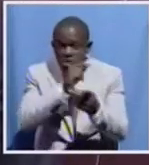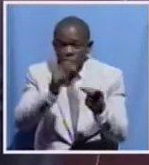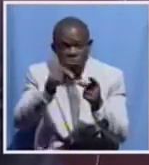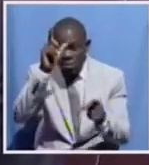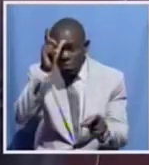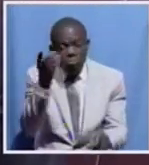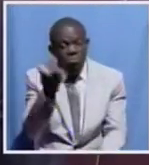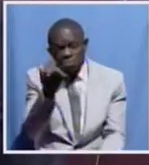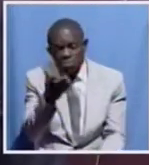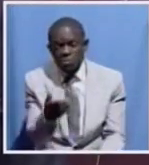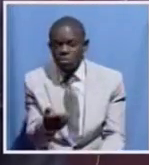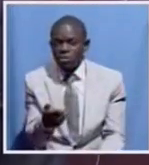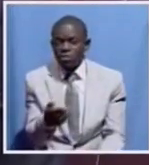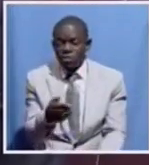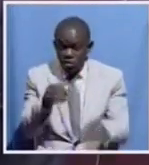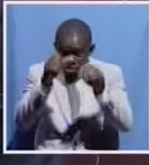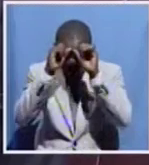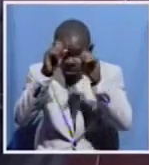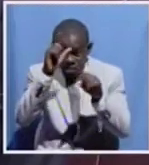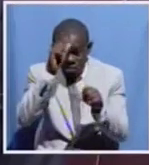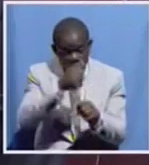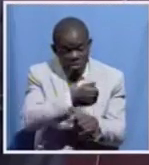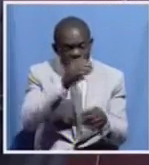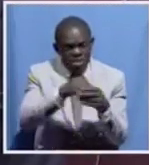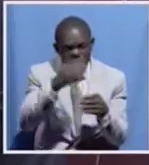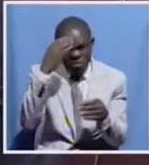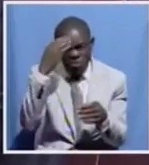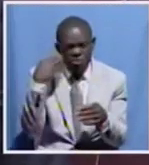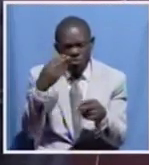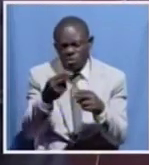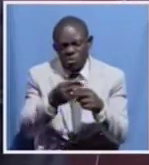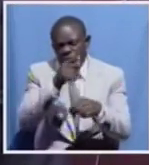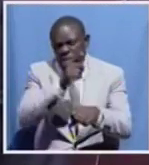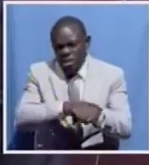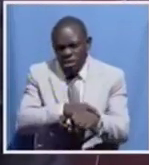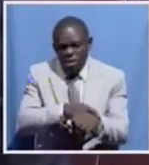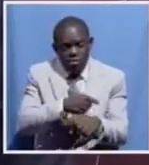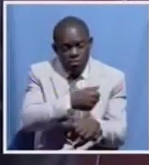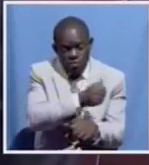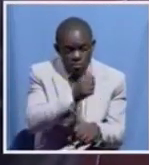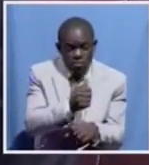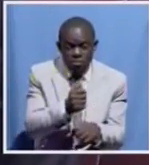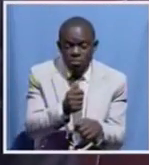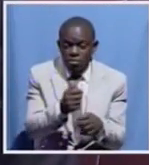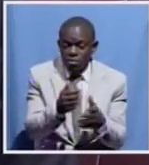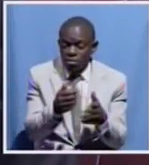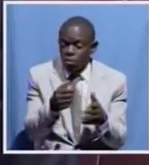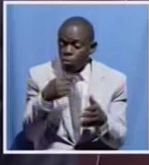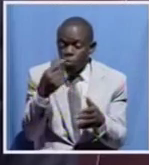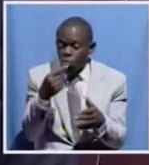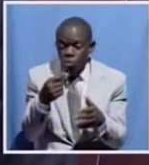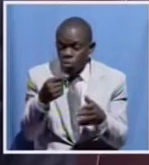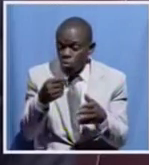been real action when there has been seen. Perhaps people do not want